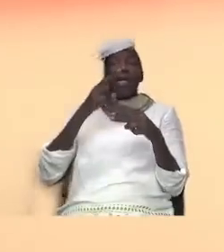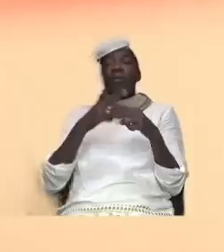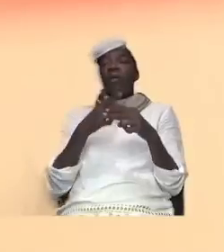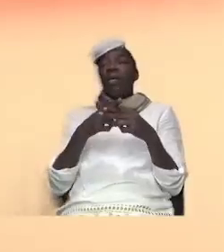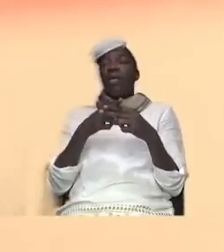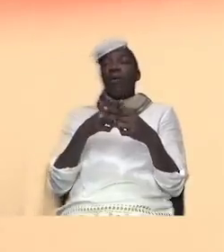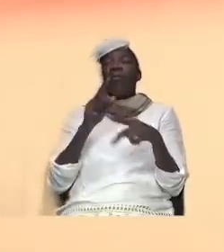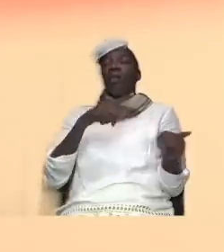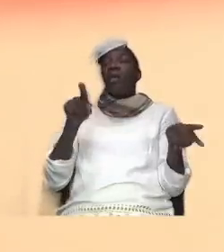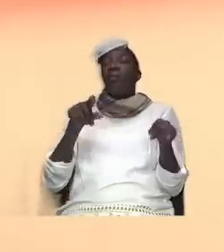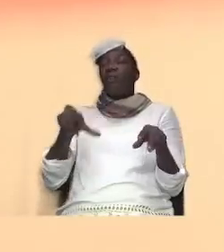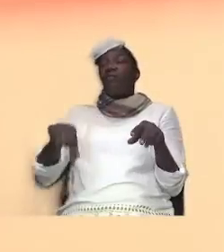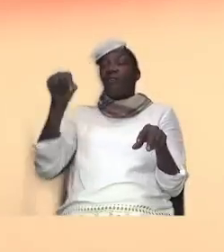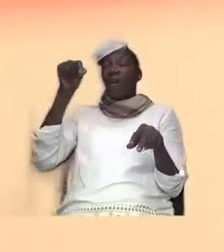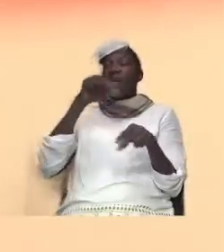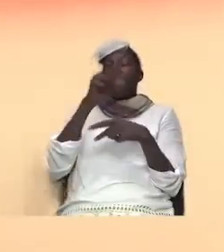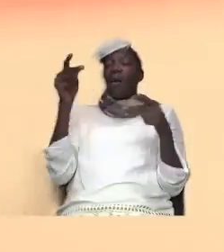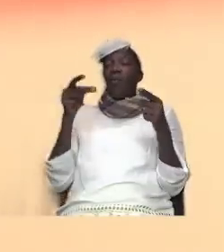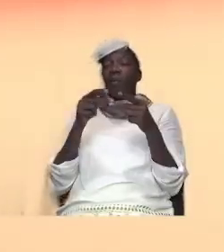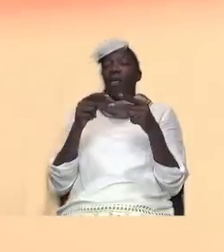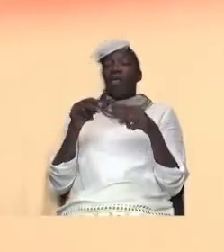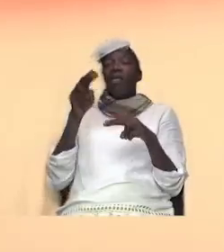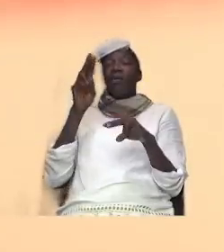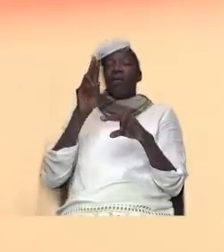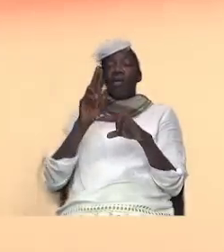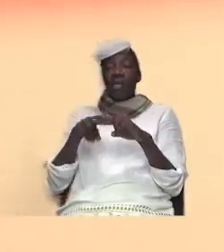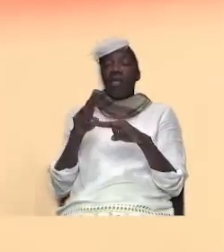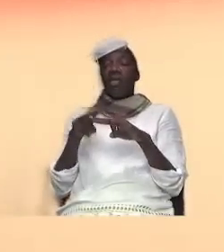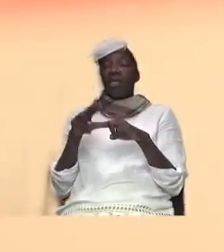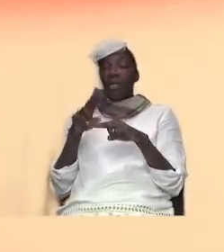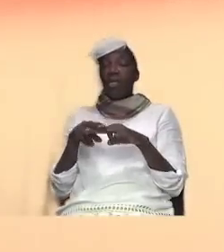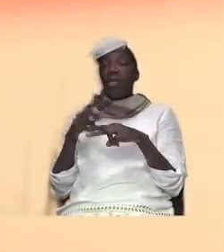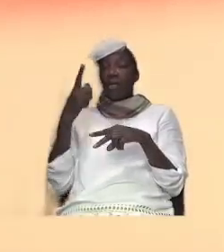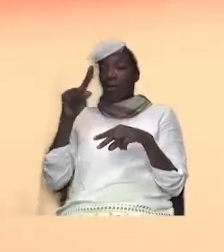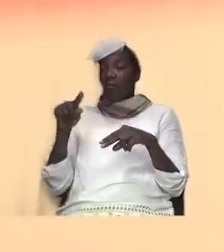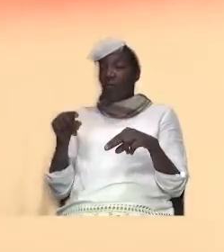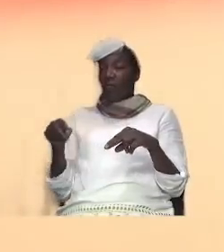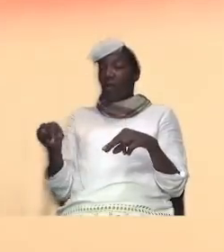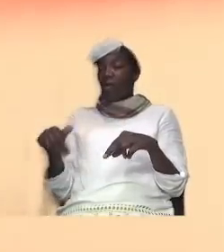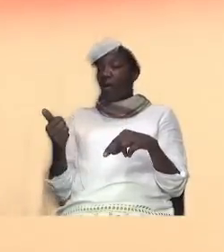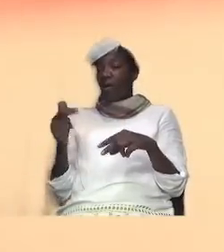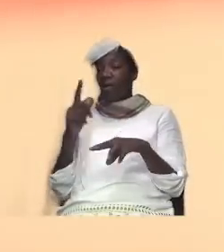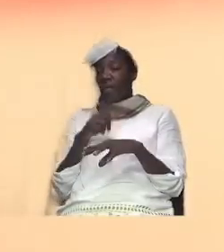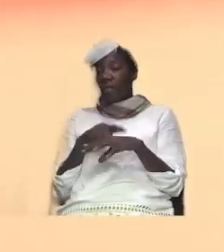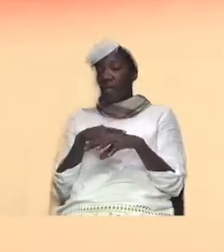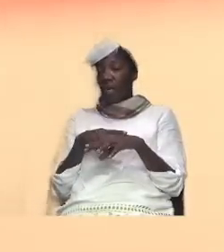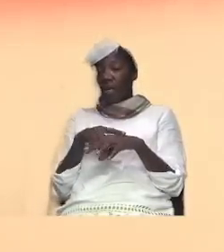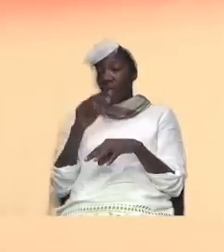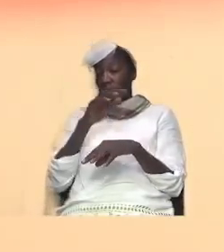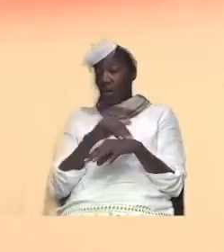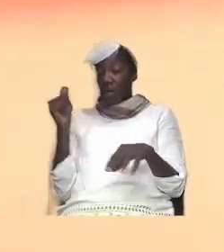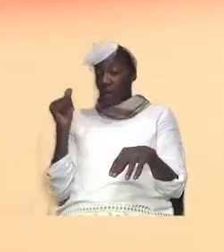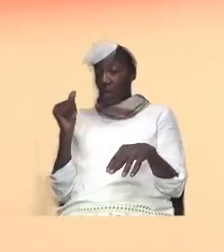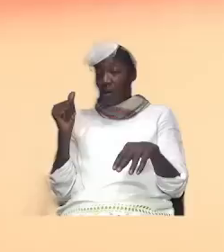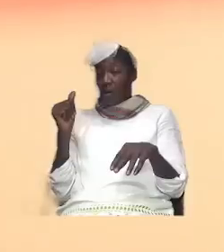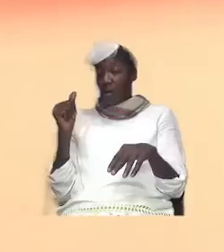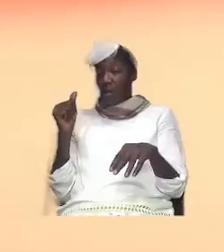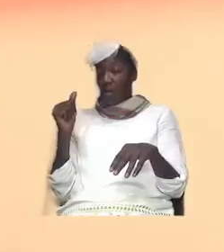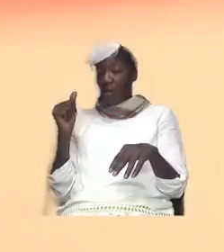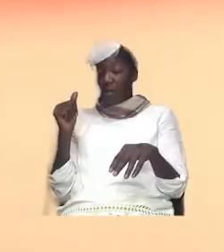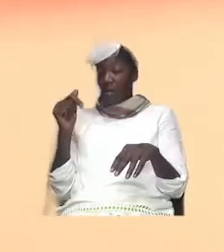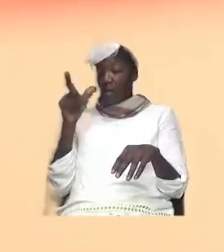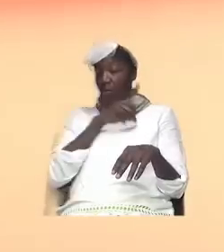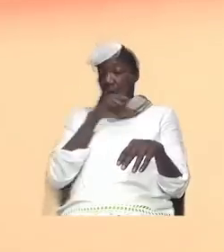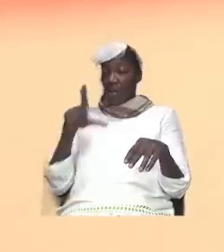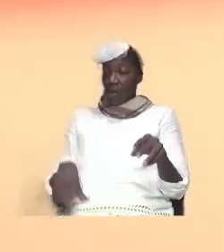time. We are going to be called upon by the Lord Jesus Christ, because he said, do it as if you're doing it unto me, because